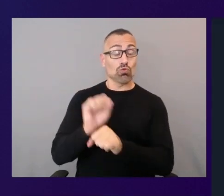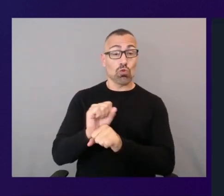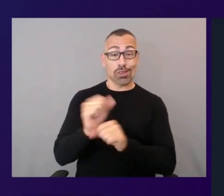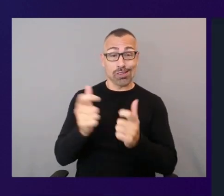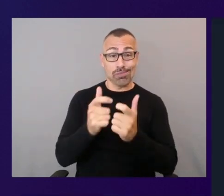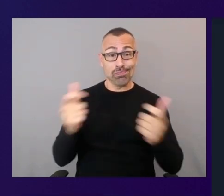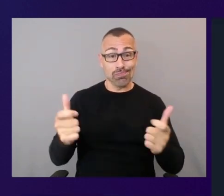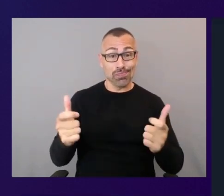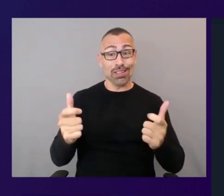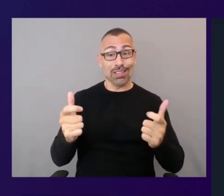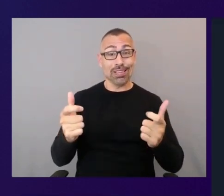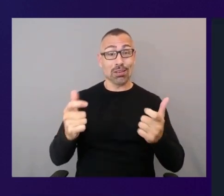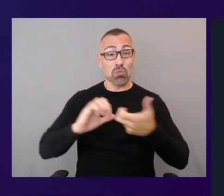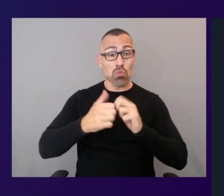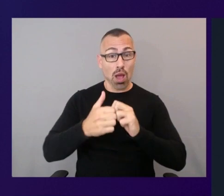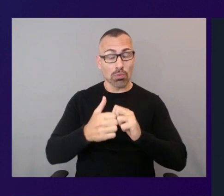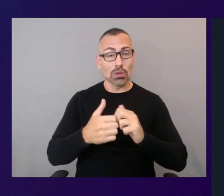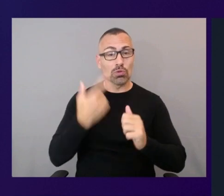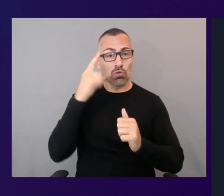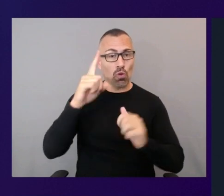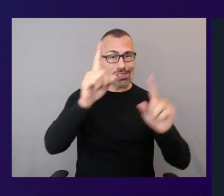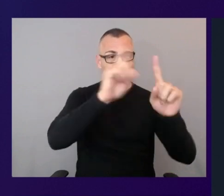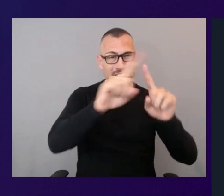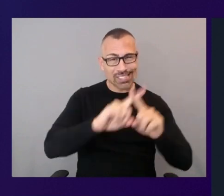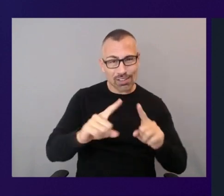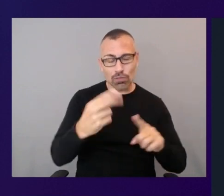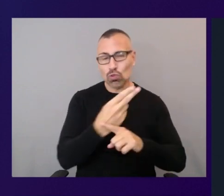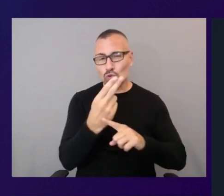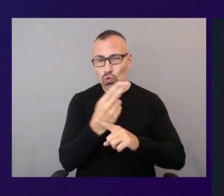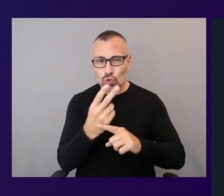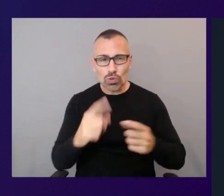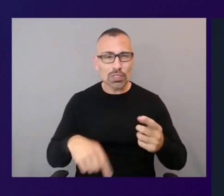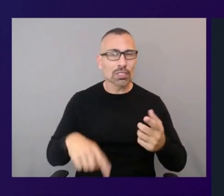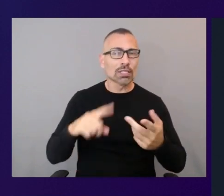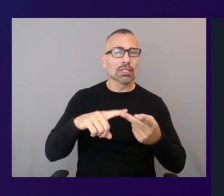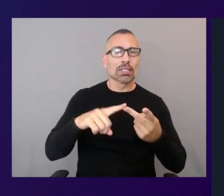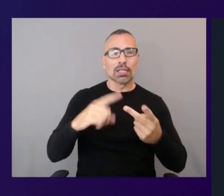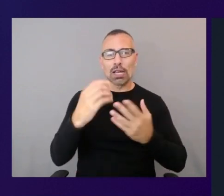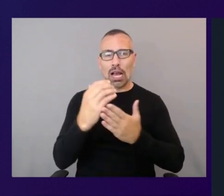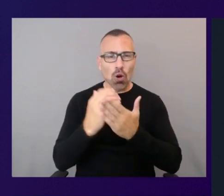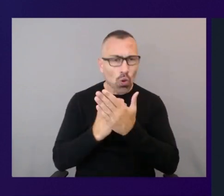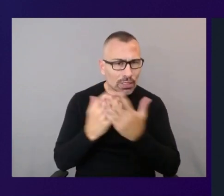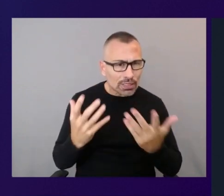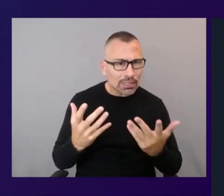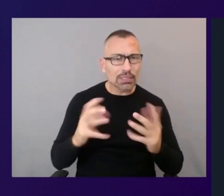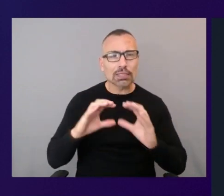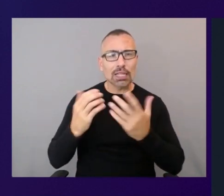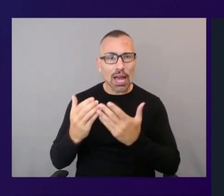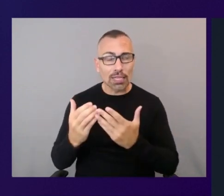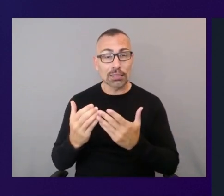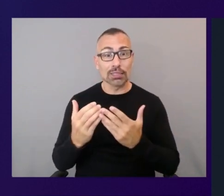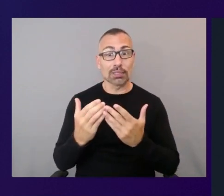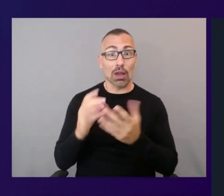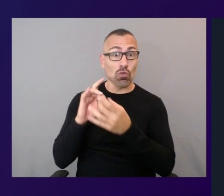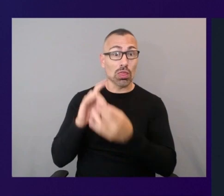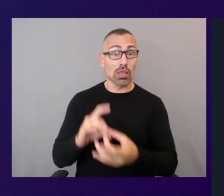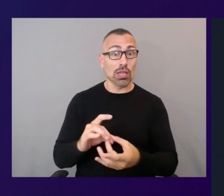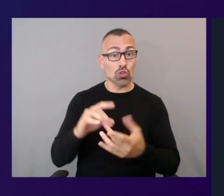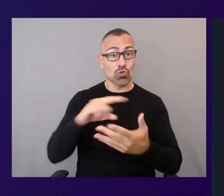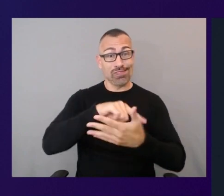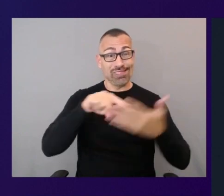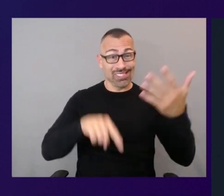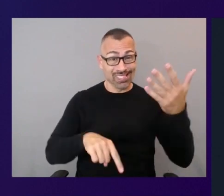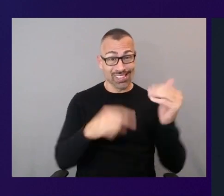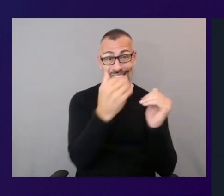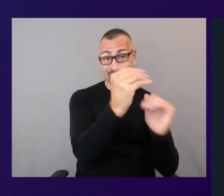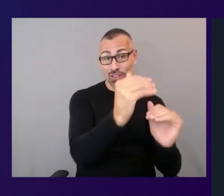lot of different use cases, and of course, as we help deal with all of these constraints, is putting it all together. We need to make sure